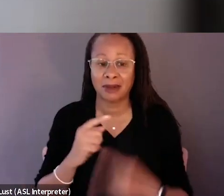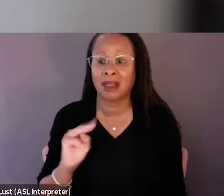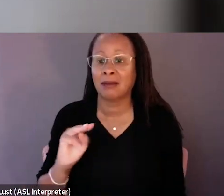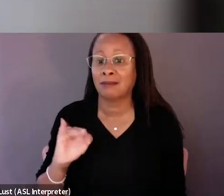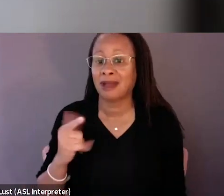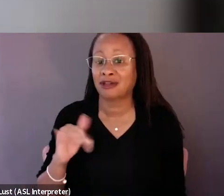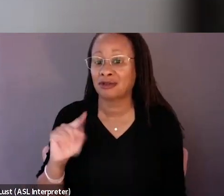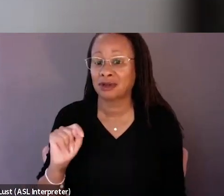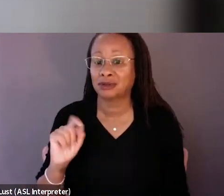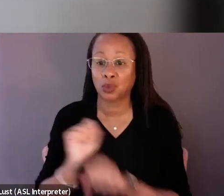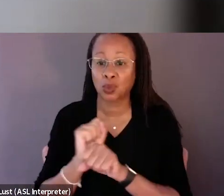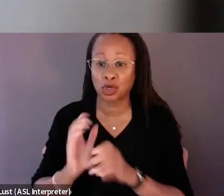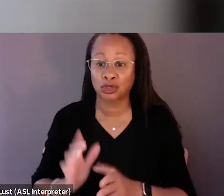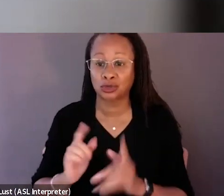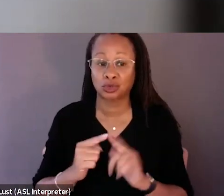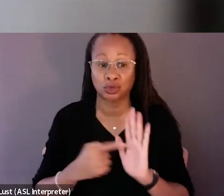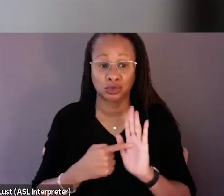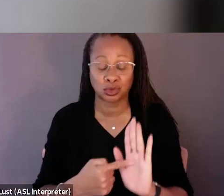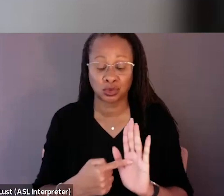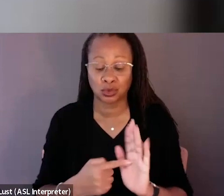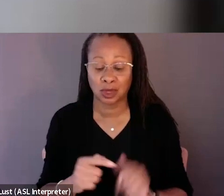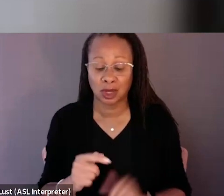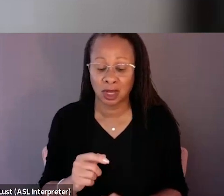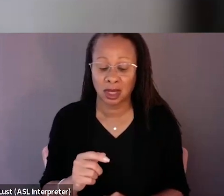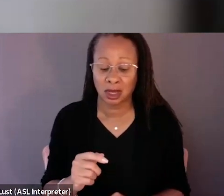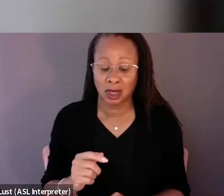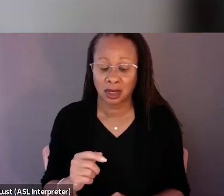workers, to show that it's one of the